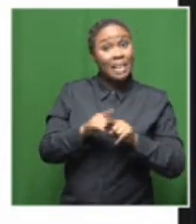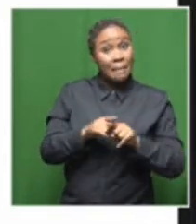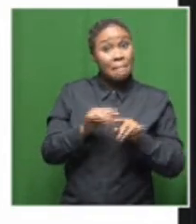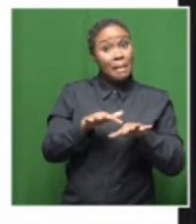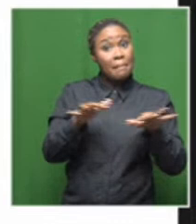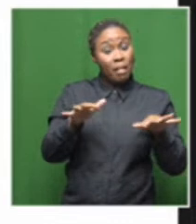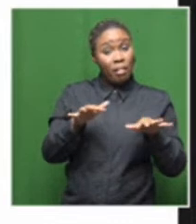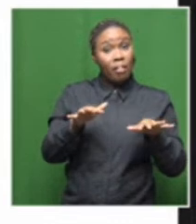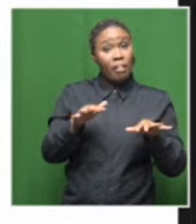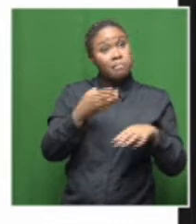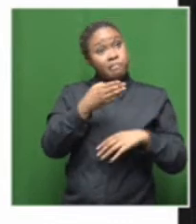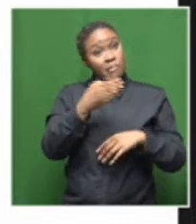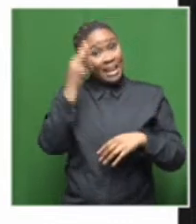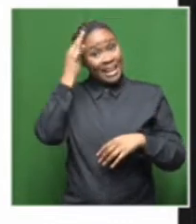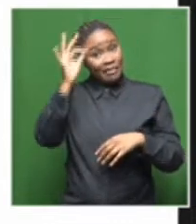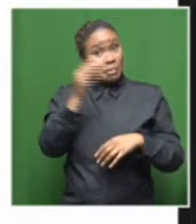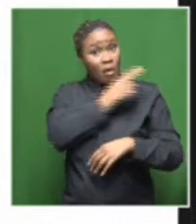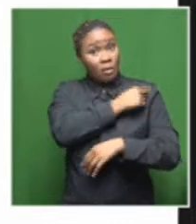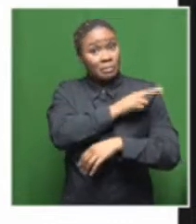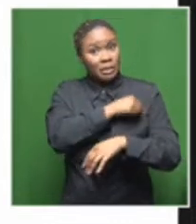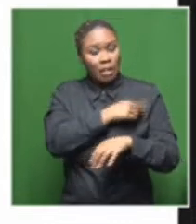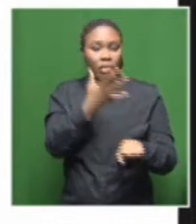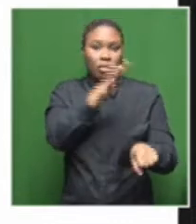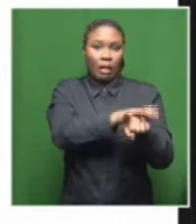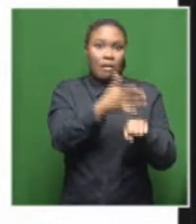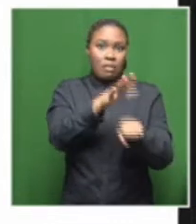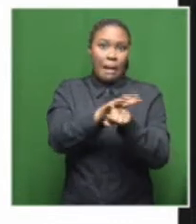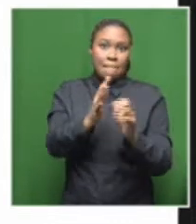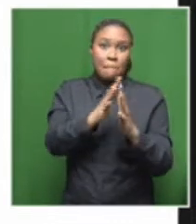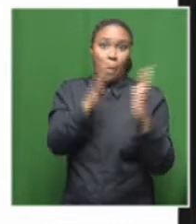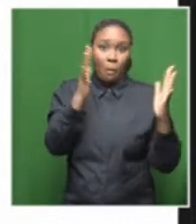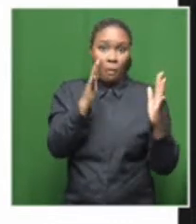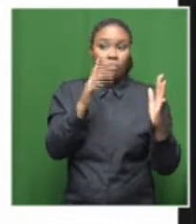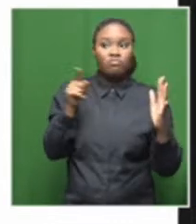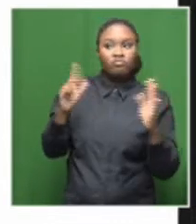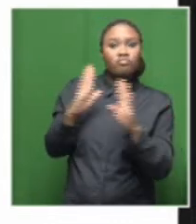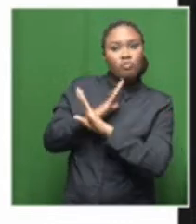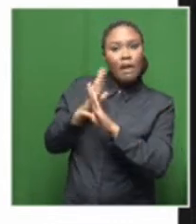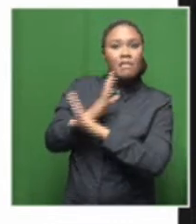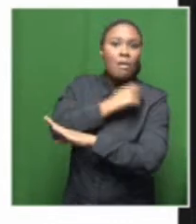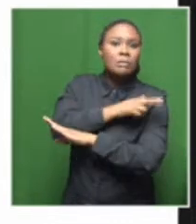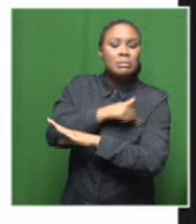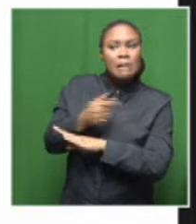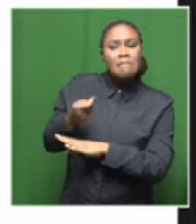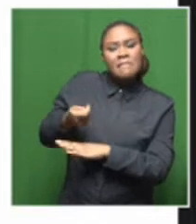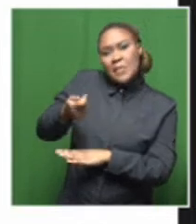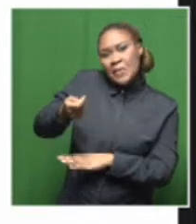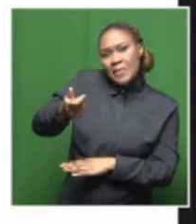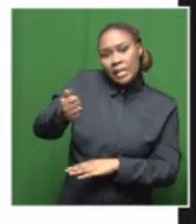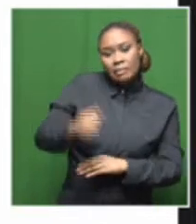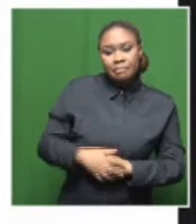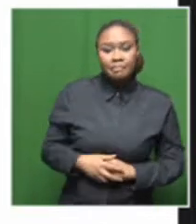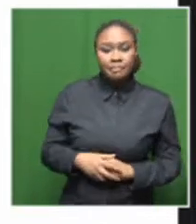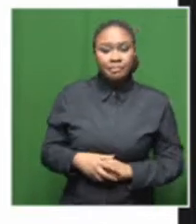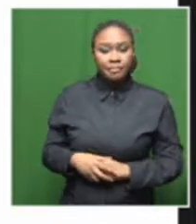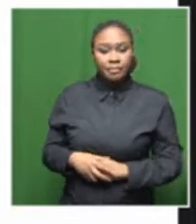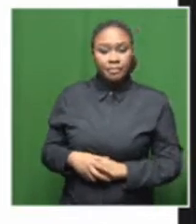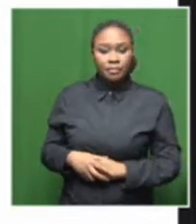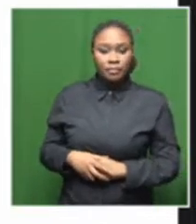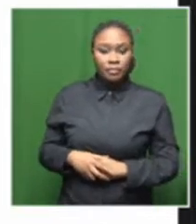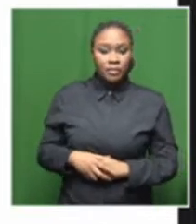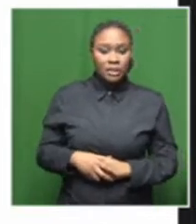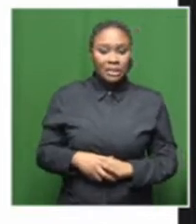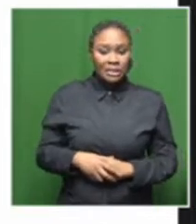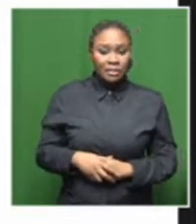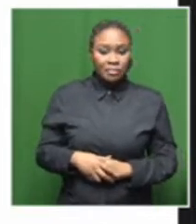mortality compared to the private sector, and being admitted in certain provinces has a higher risk of mortality. But I wanted to focus particularly on